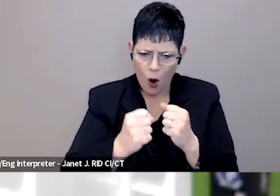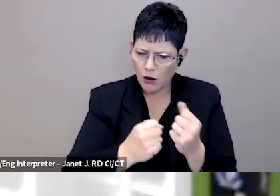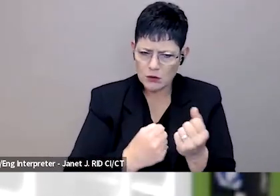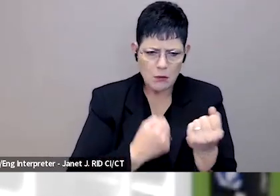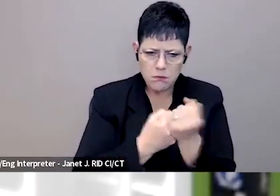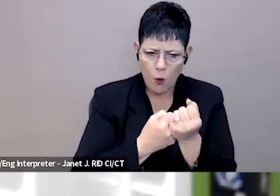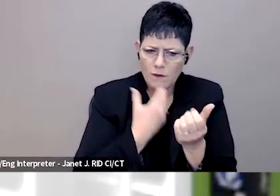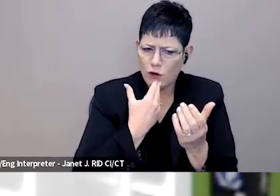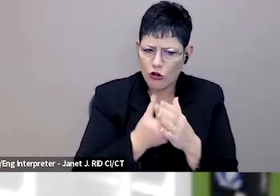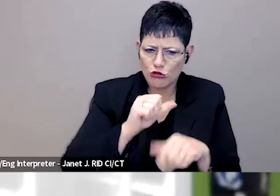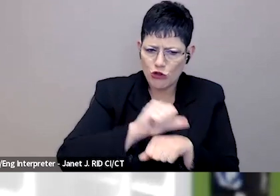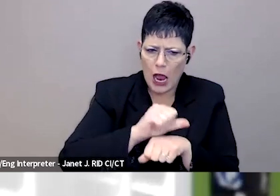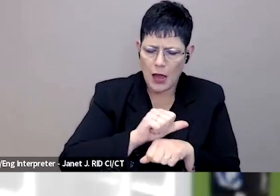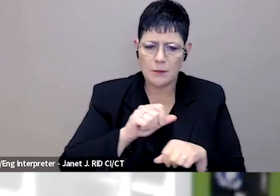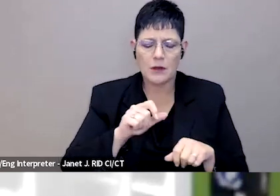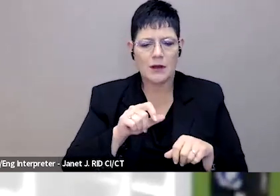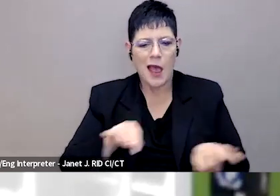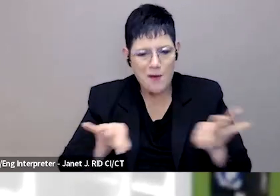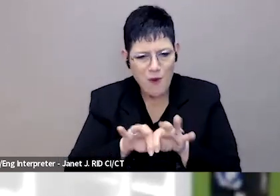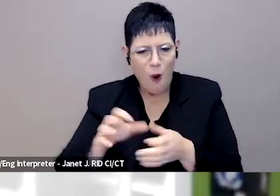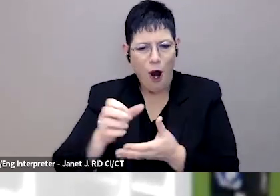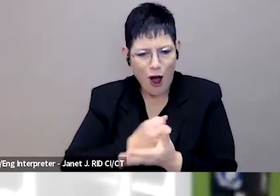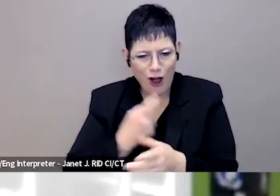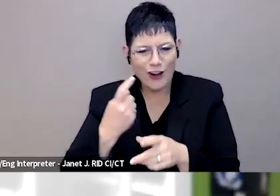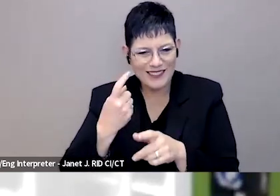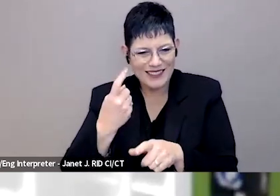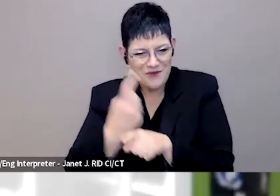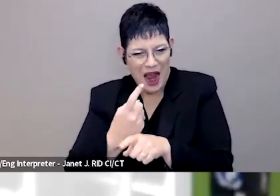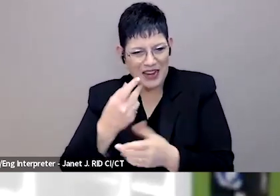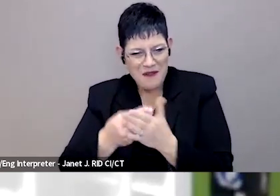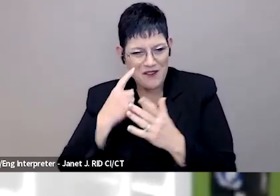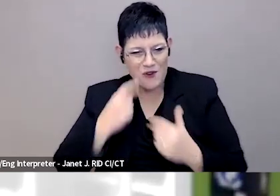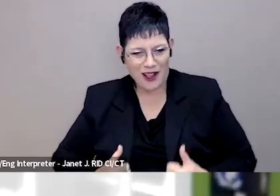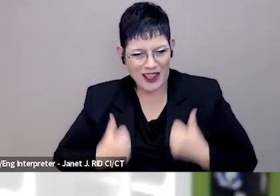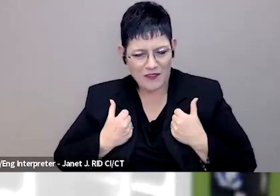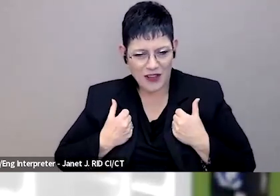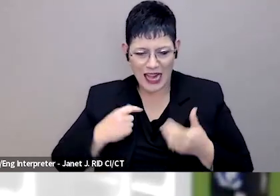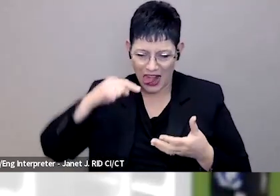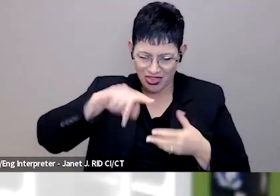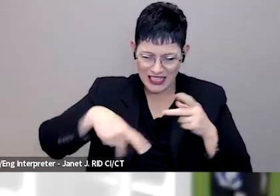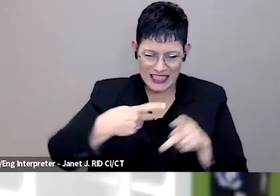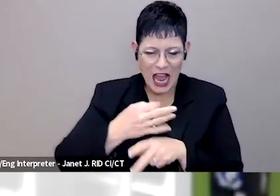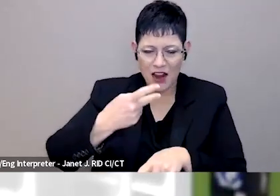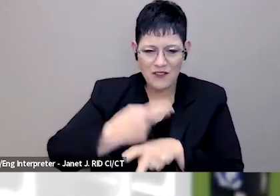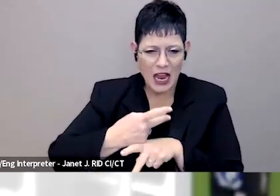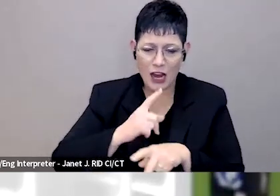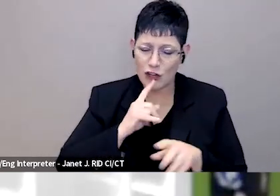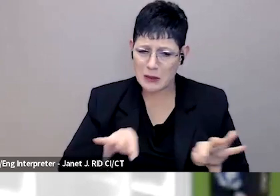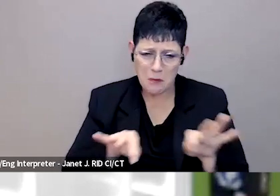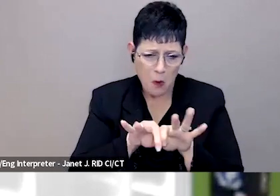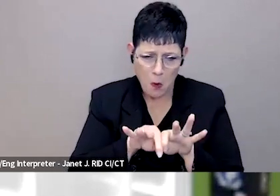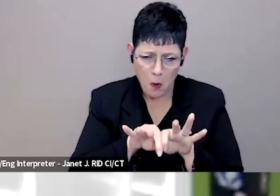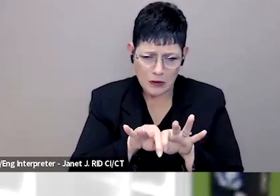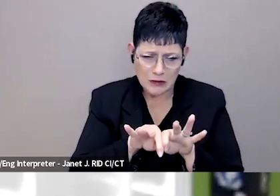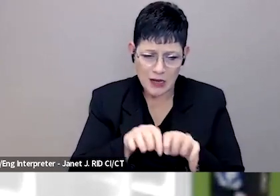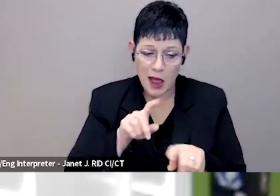people a chance to actually have a livable wage and to want to be able to deliver this kind of care, because there's a lot of amazing people out there that want to do this kind of work, but